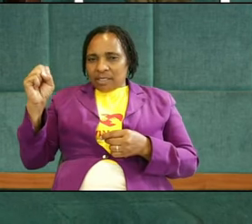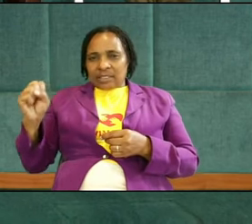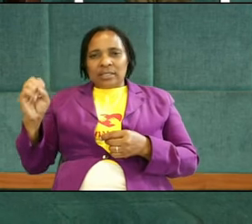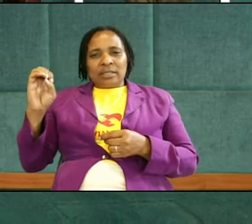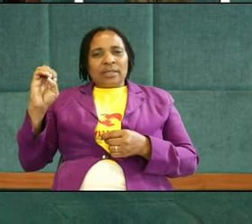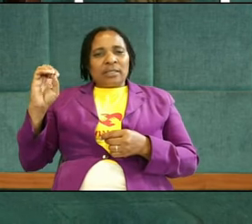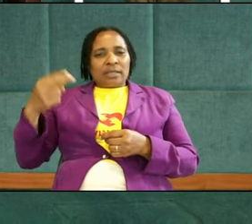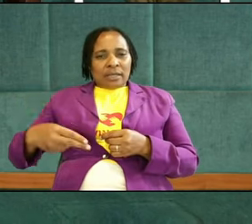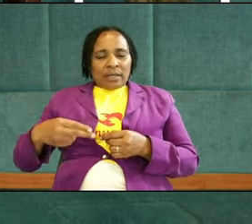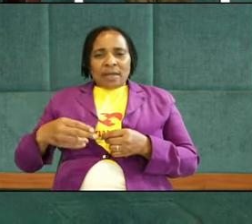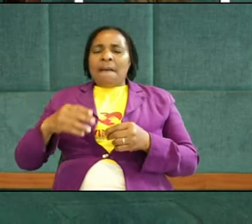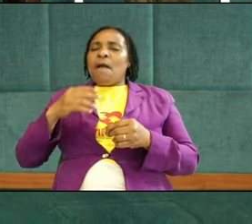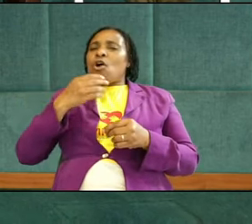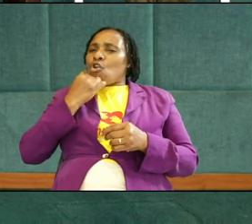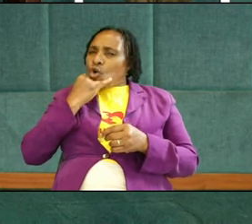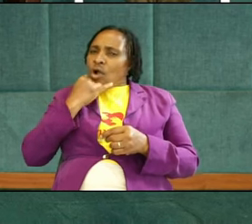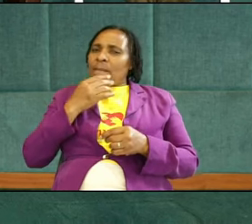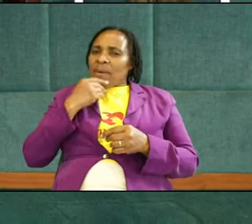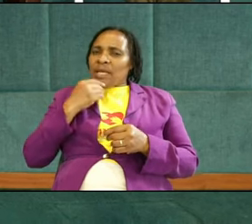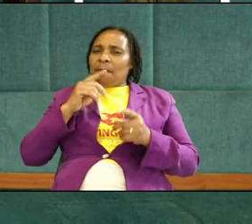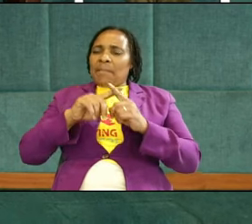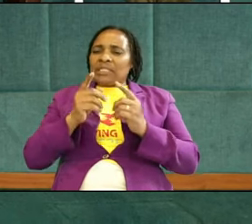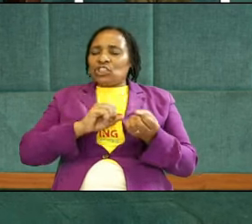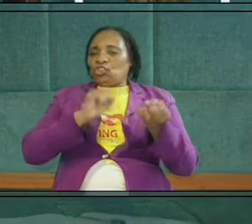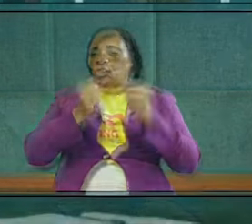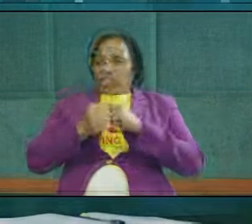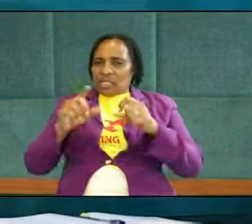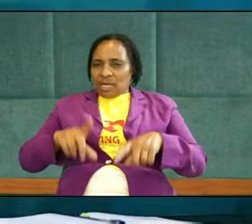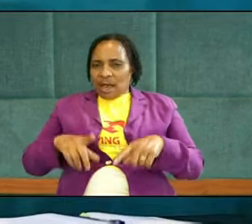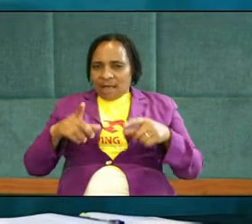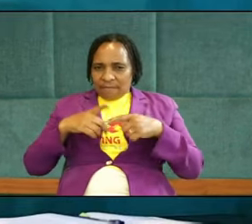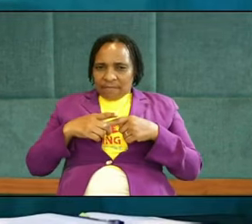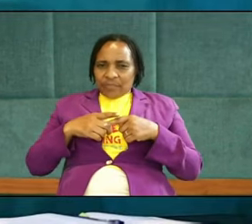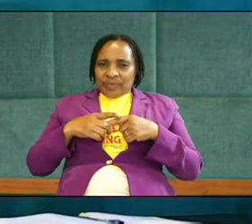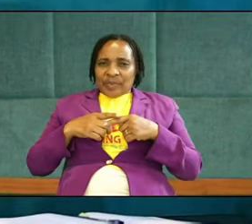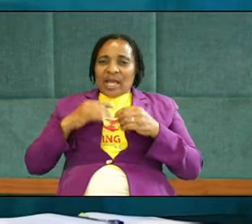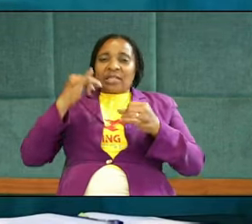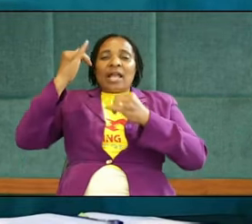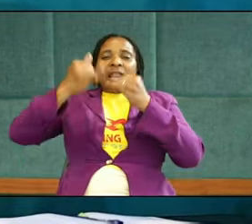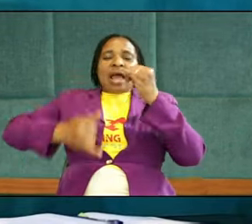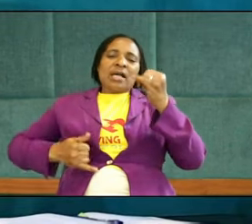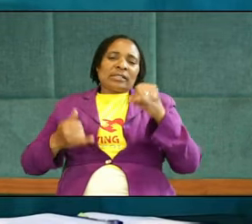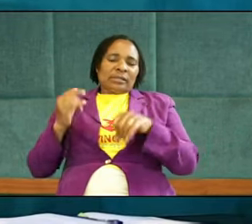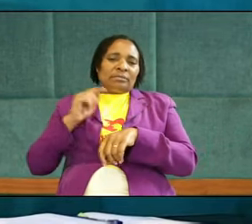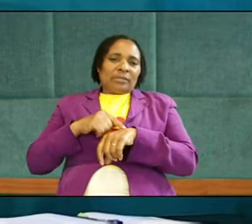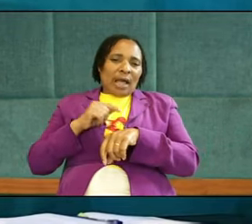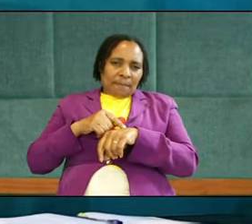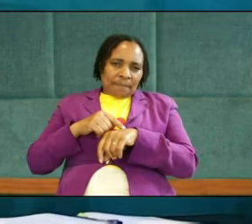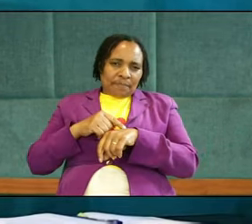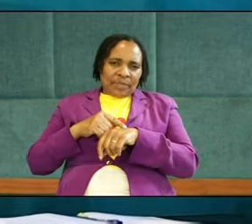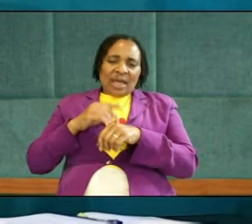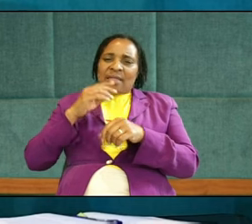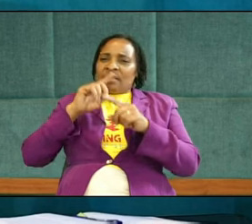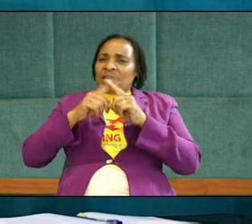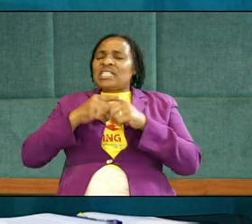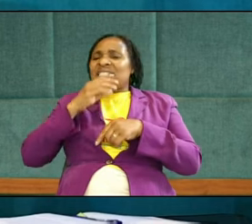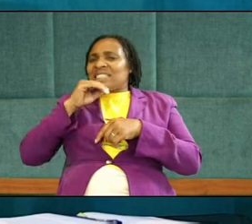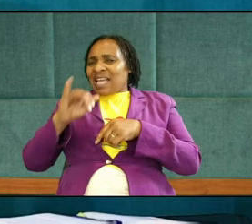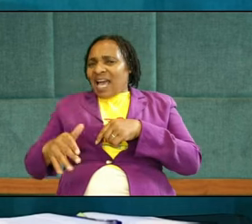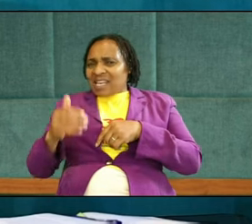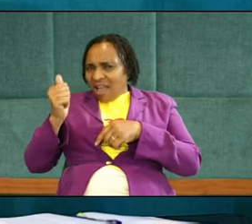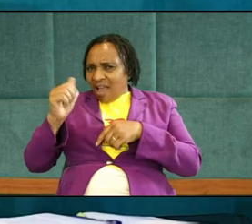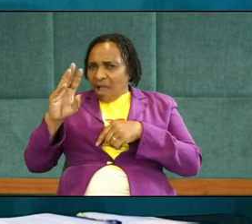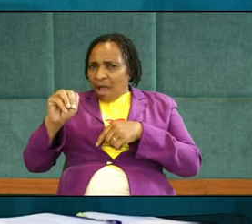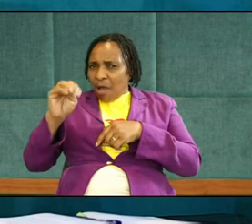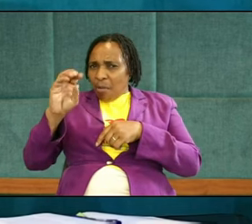evil guy, but he makes a turnaround later in his life, like right at the very last minute. Then his son comes in, and his